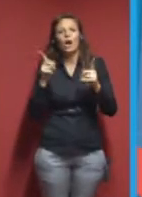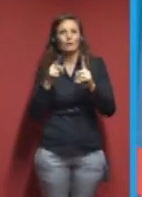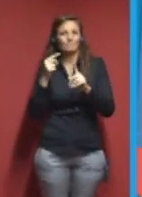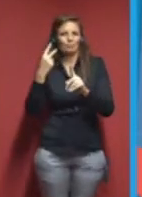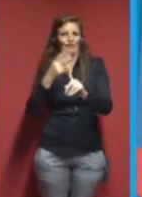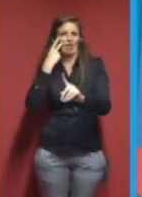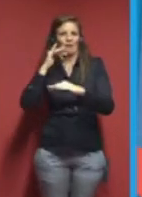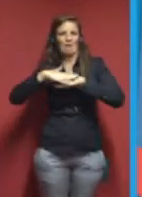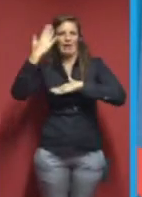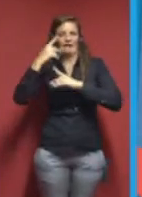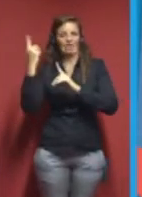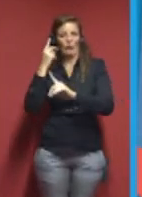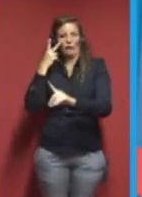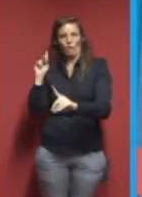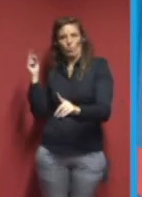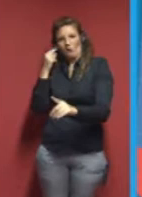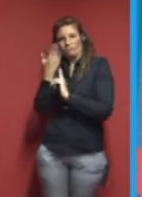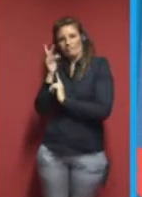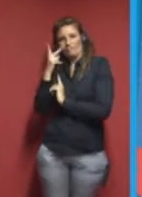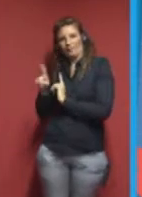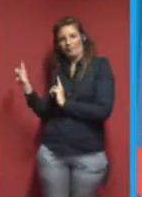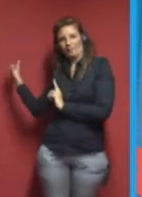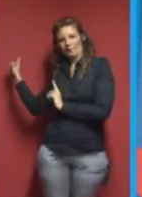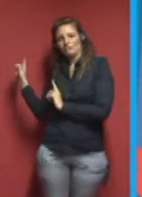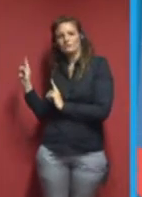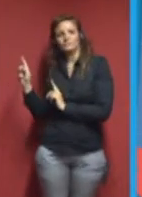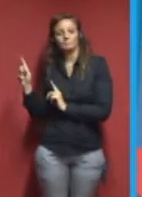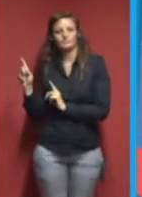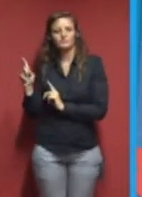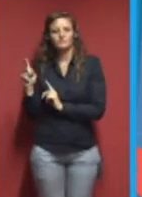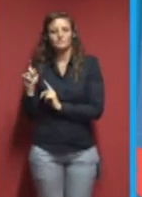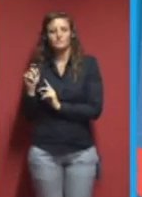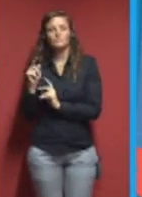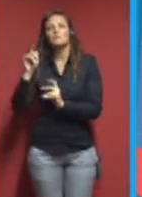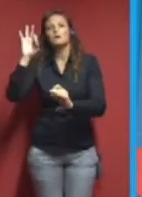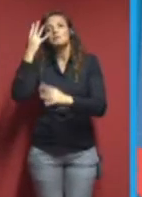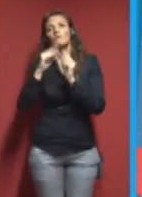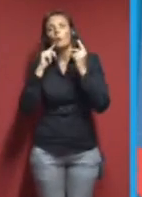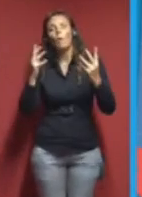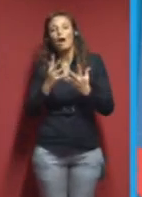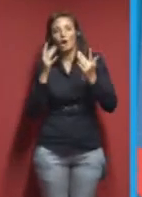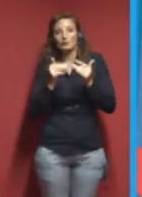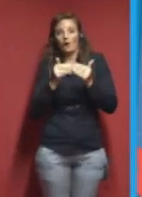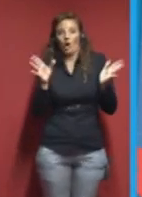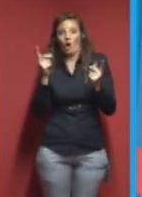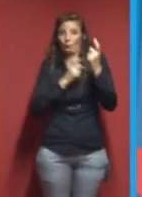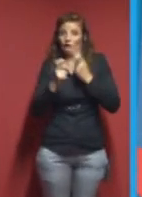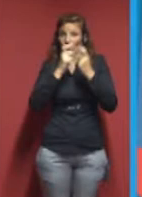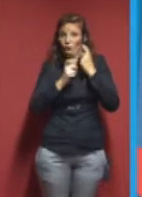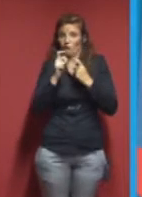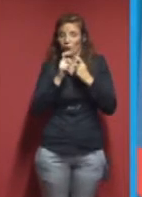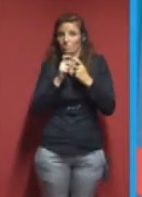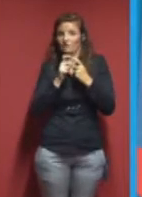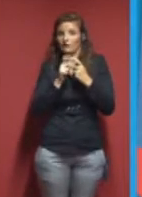design something in the open source way, you create the more possibility for having a whole ecosystem of people, initiatives, businesses, organizations